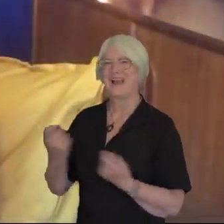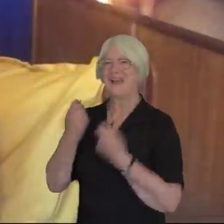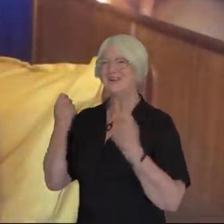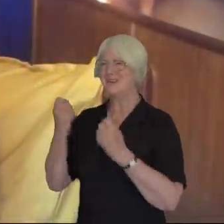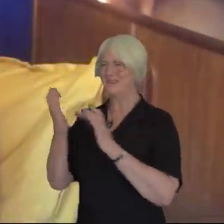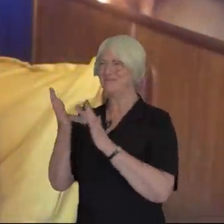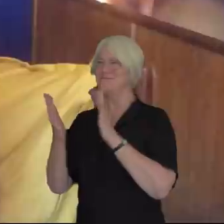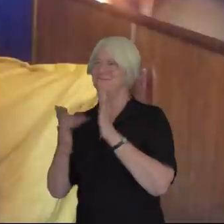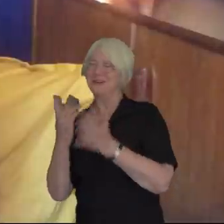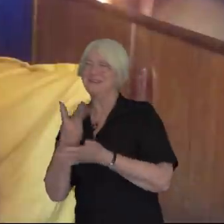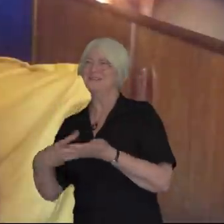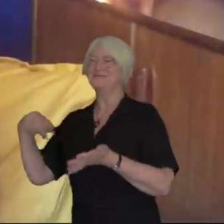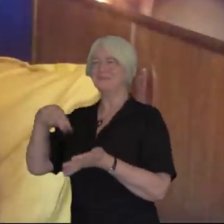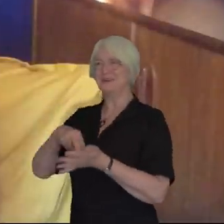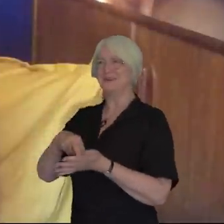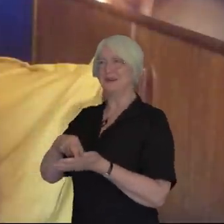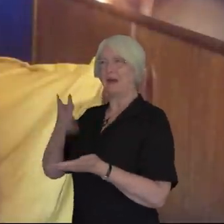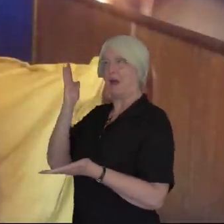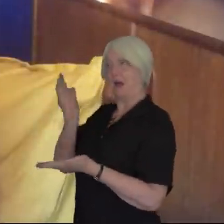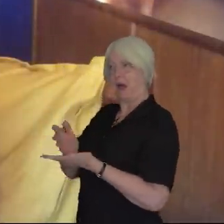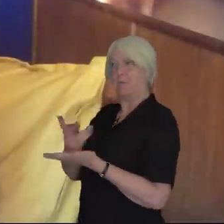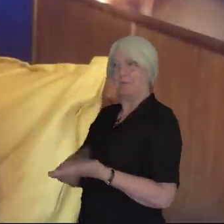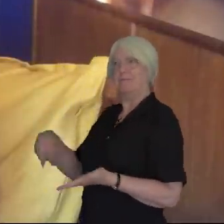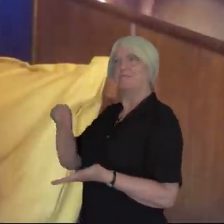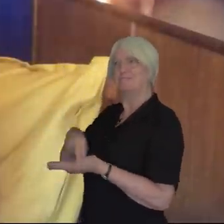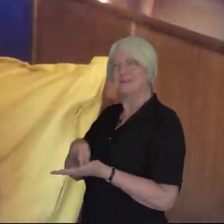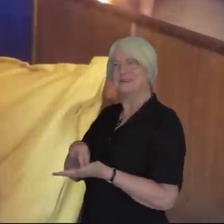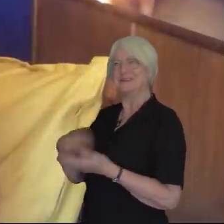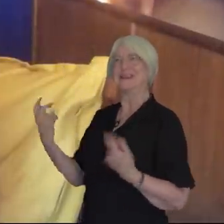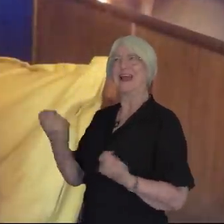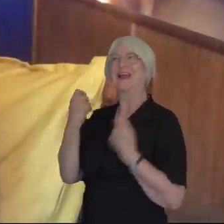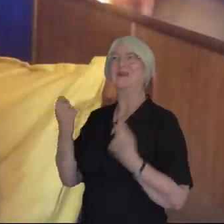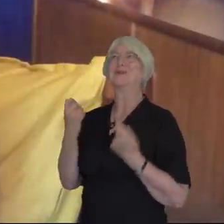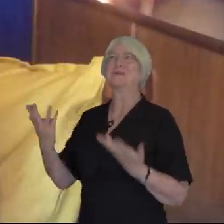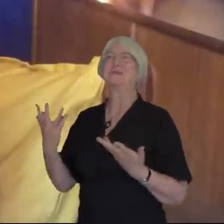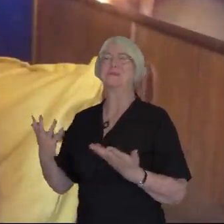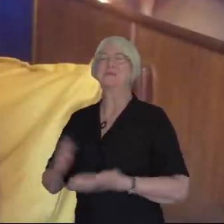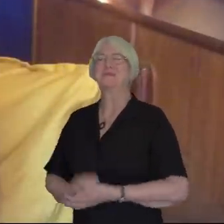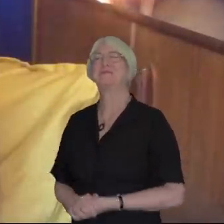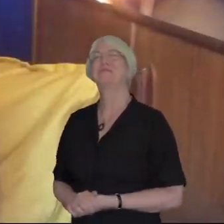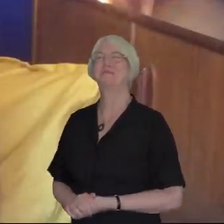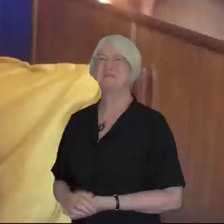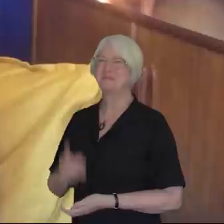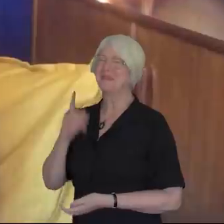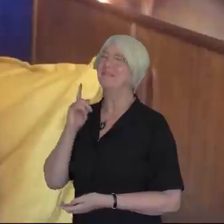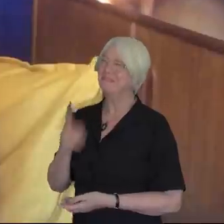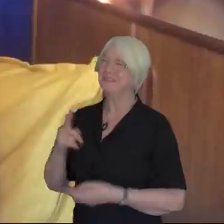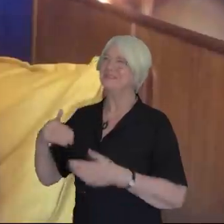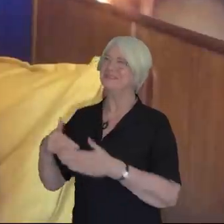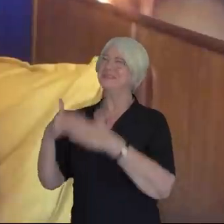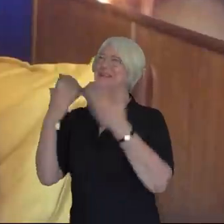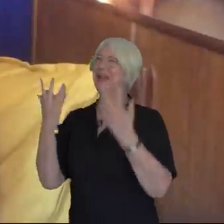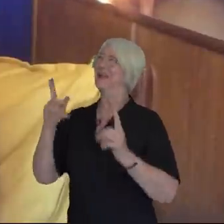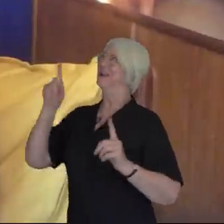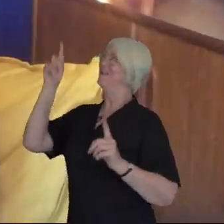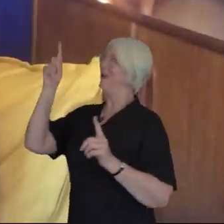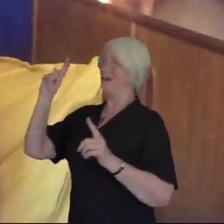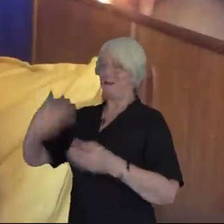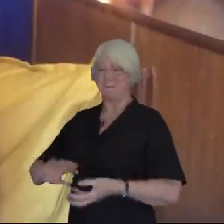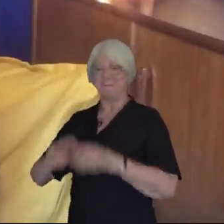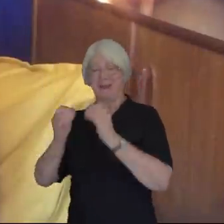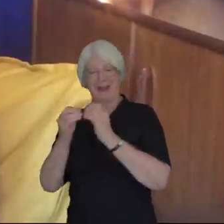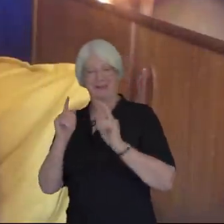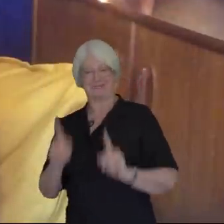Alleluia, Christ is risen. He is risen indeed. Alleluia. This is the day that the Lord has